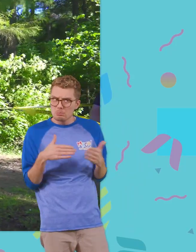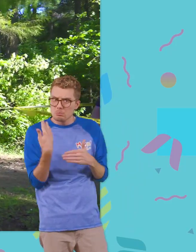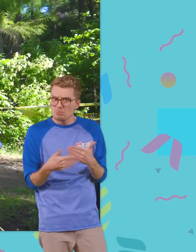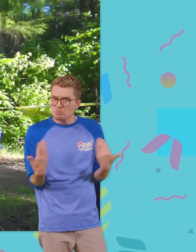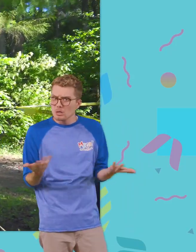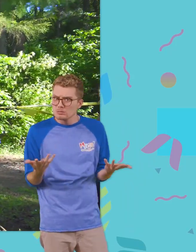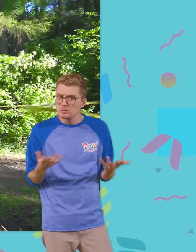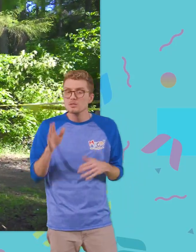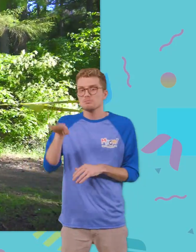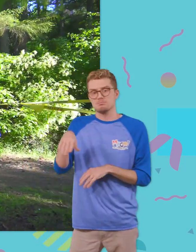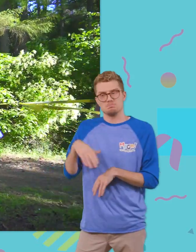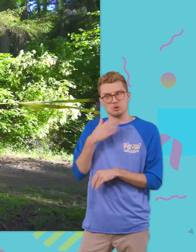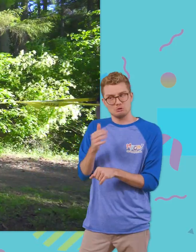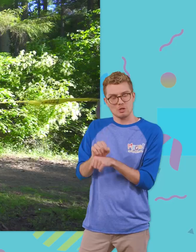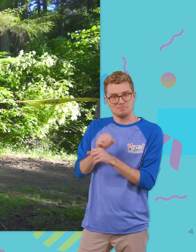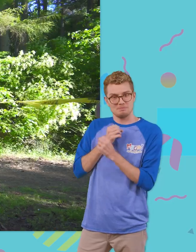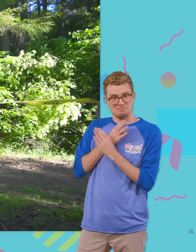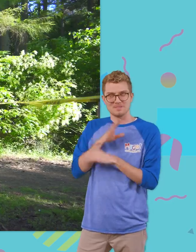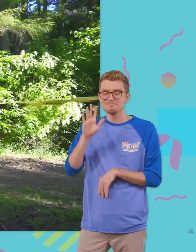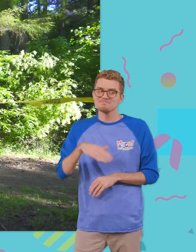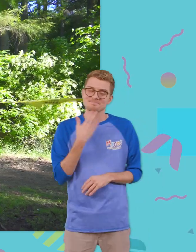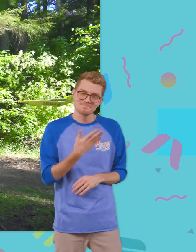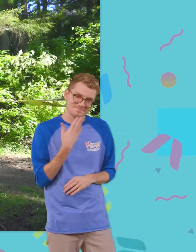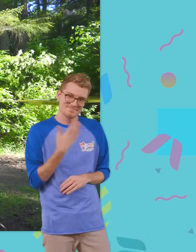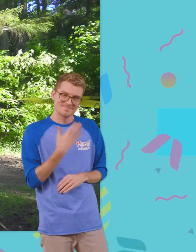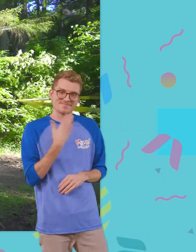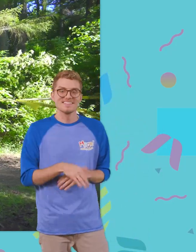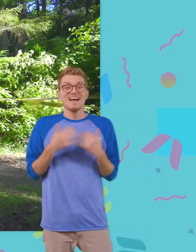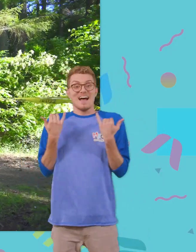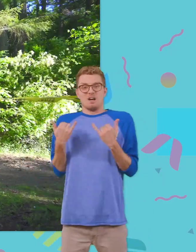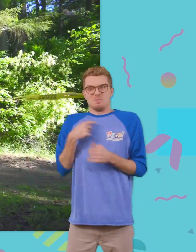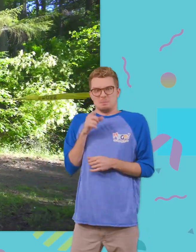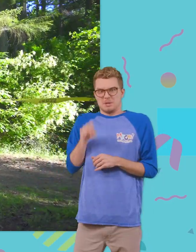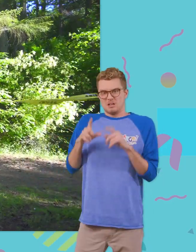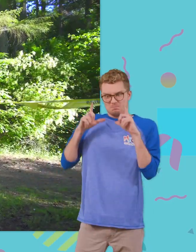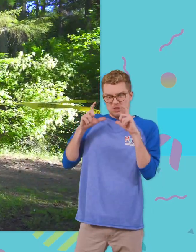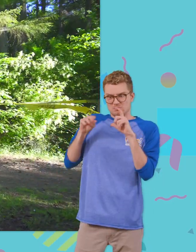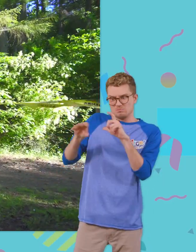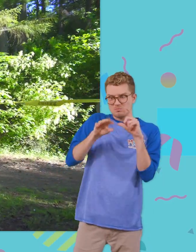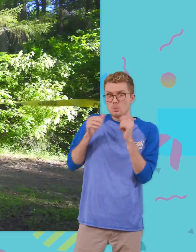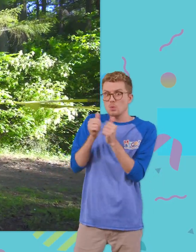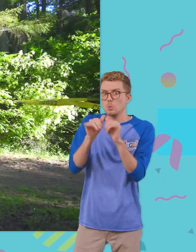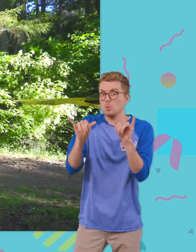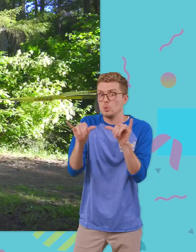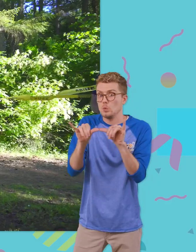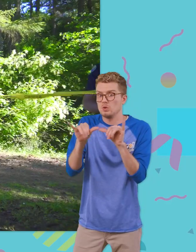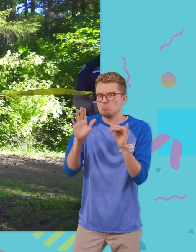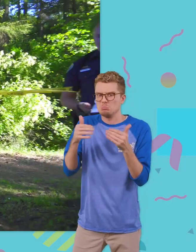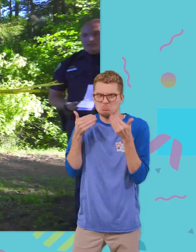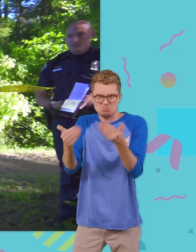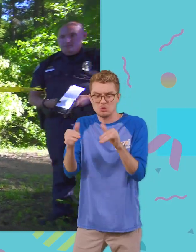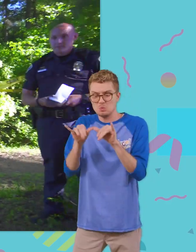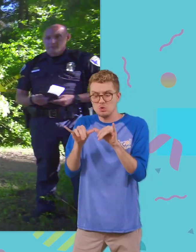great job, Blippi. Thanks. Now we have to take pictures using a ruler. Okay. Hey, here we go. So